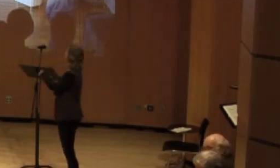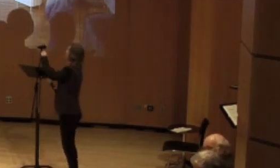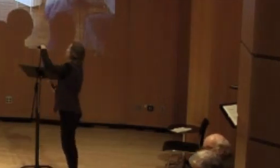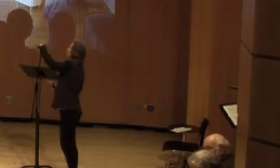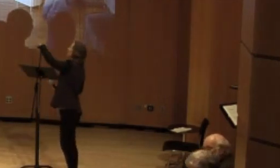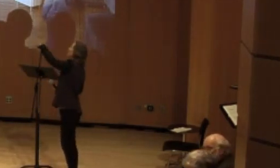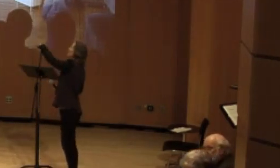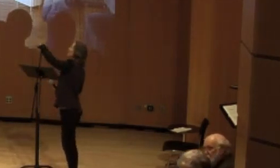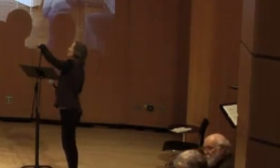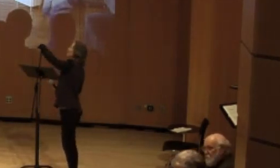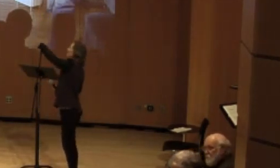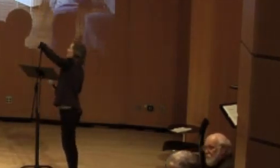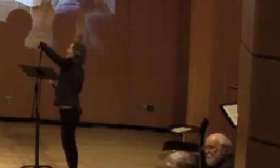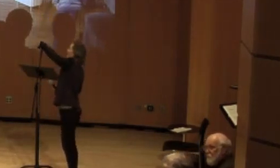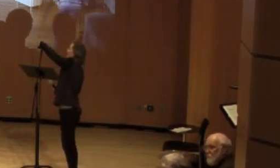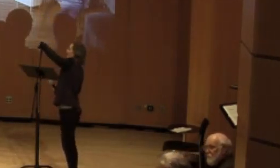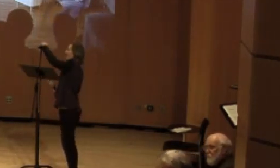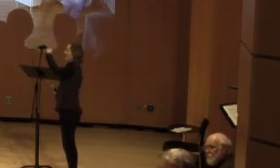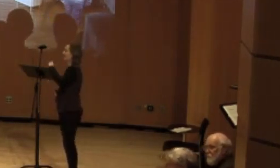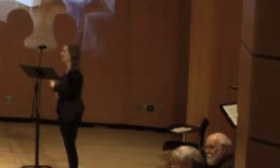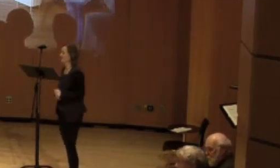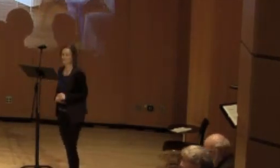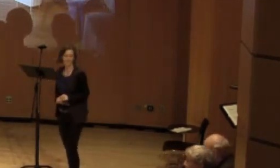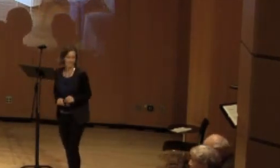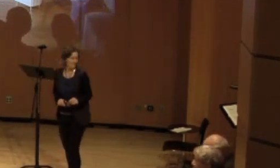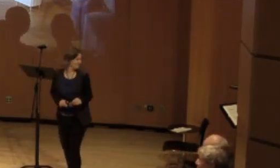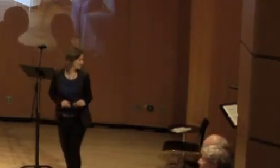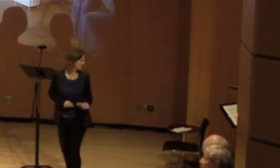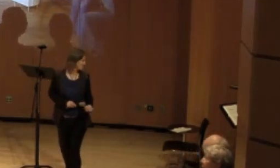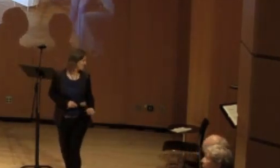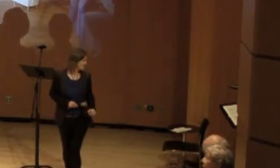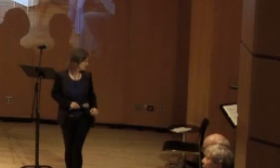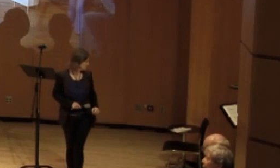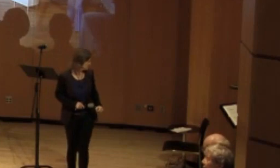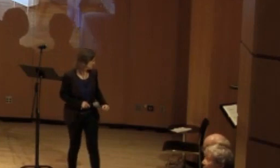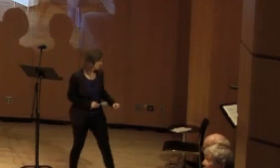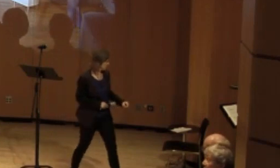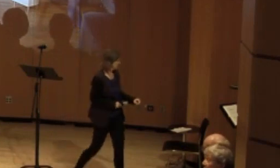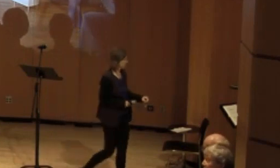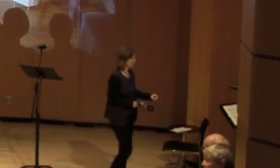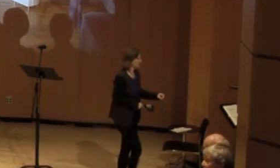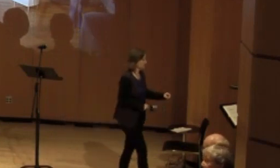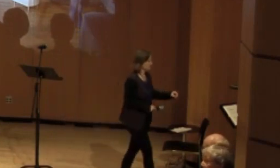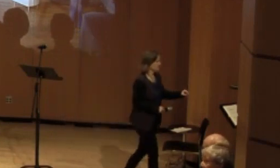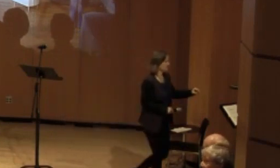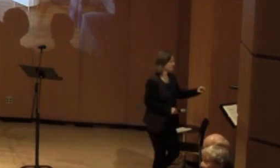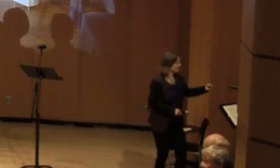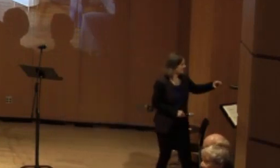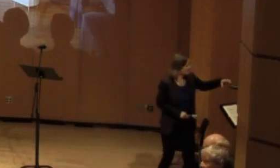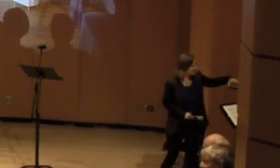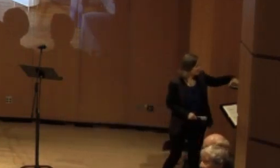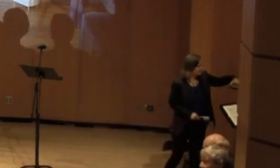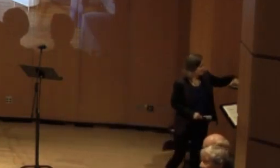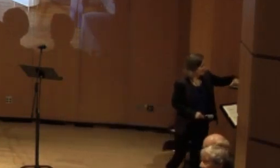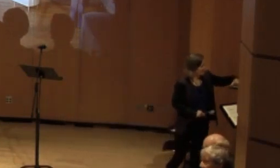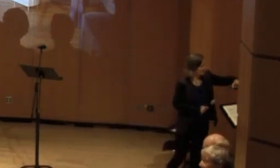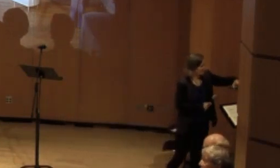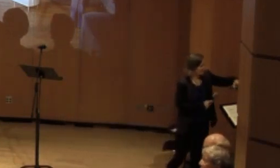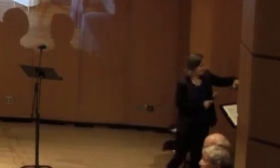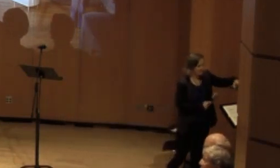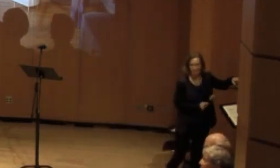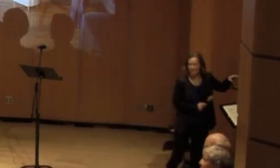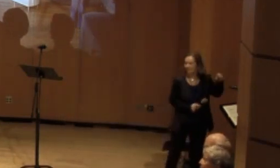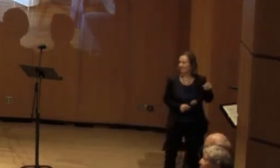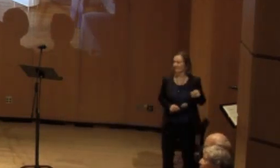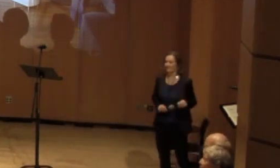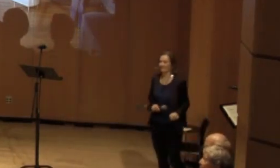wondering what you found out about her psychology and I'd also like to ask what the what the actor yeah now